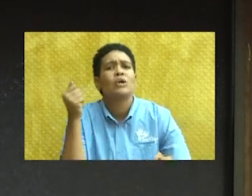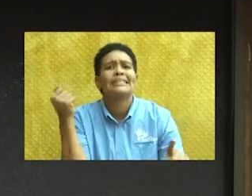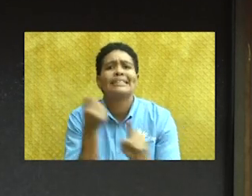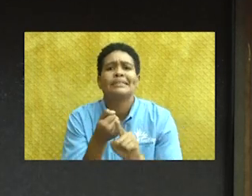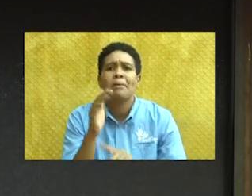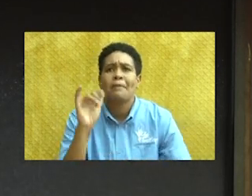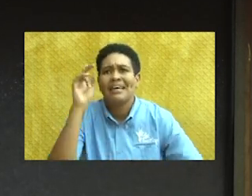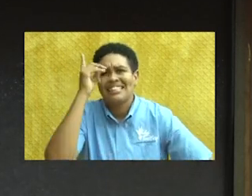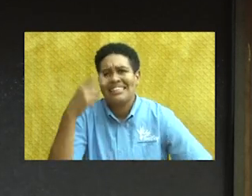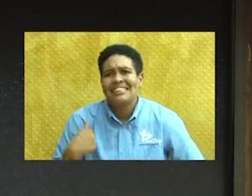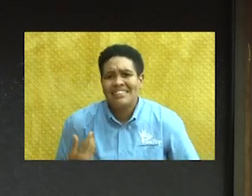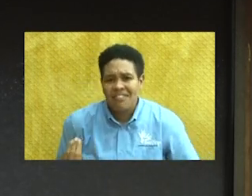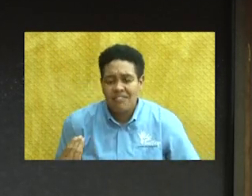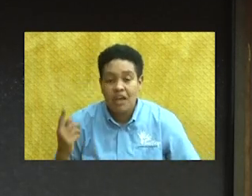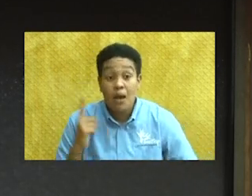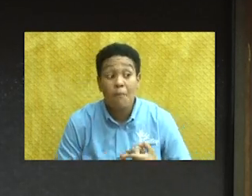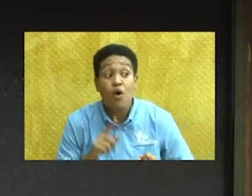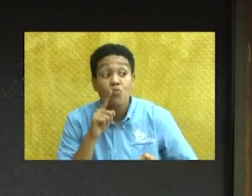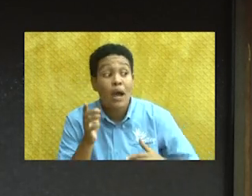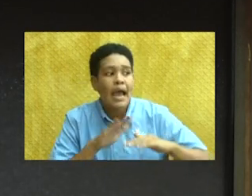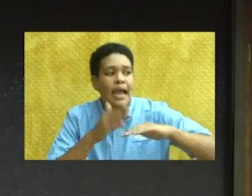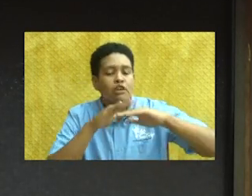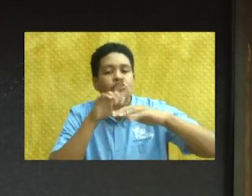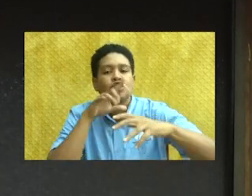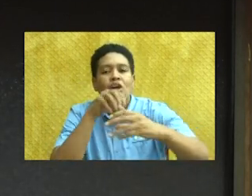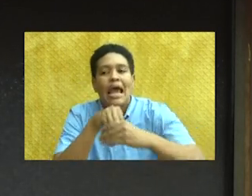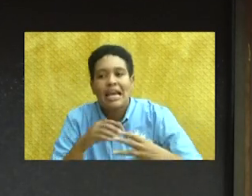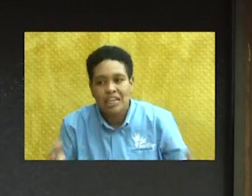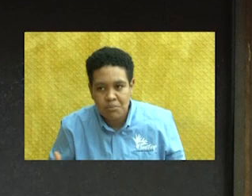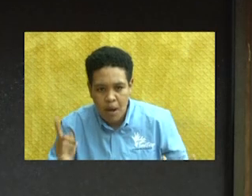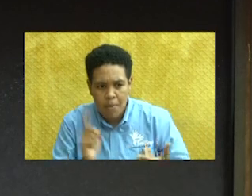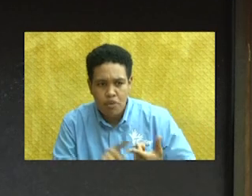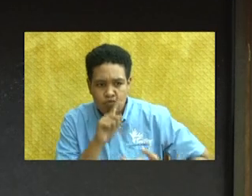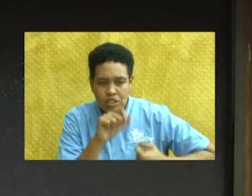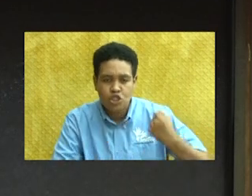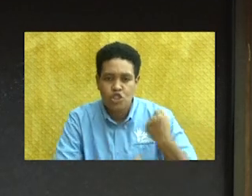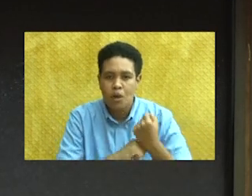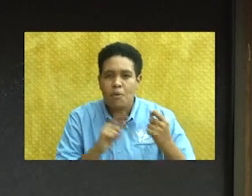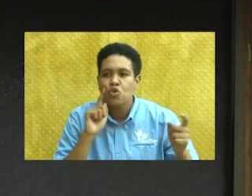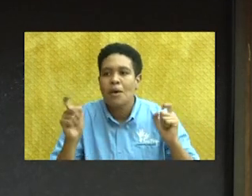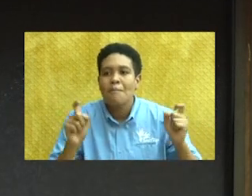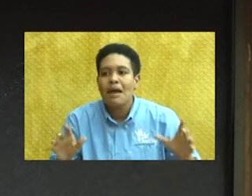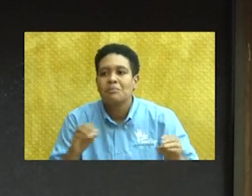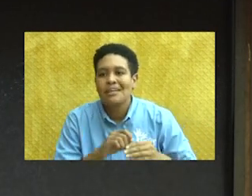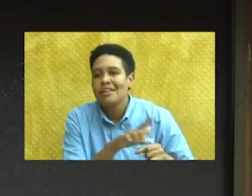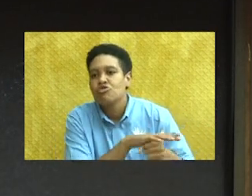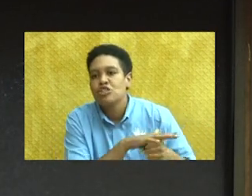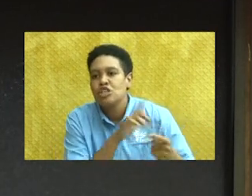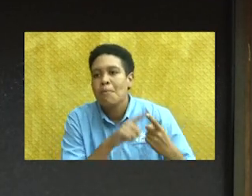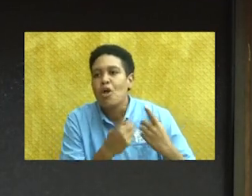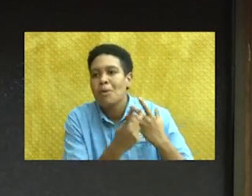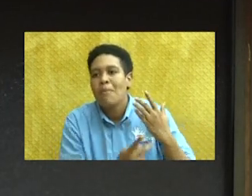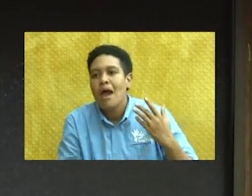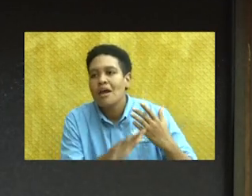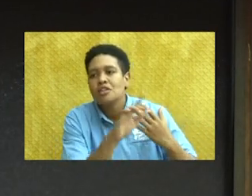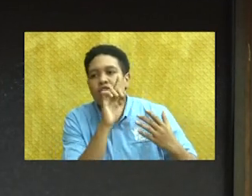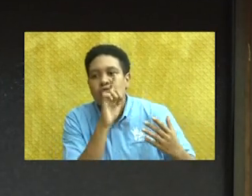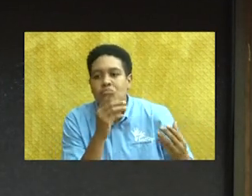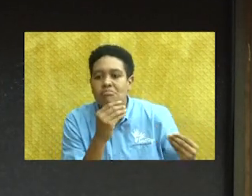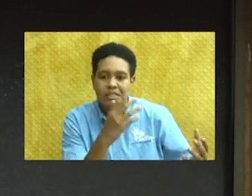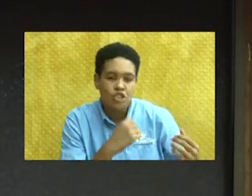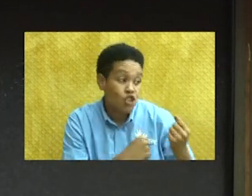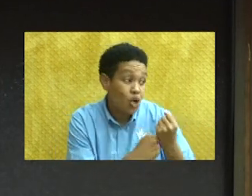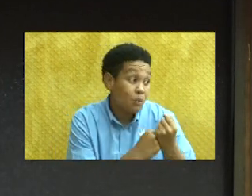disease, and increase engagement and support to management within the regions and parishes to better support